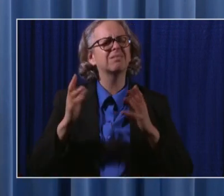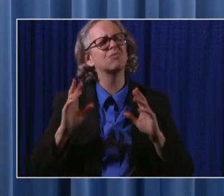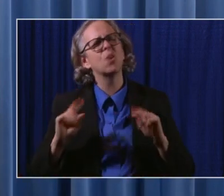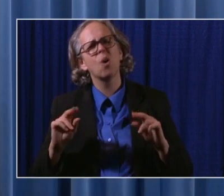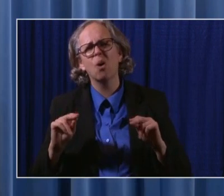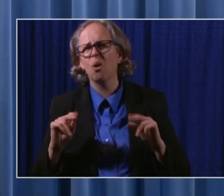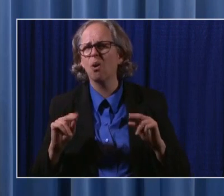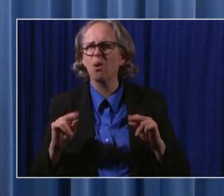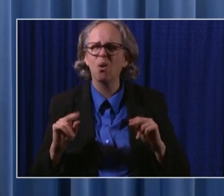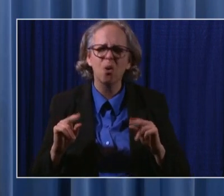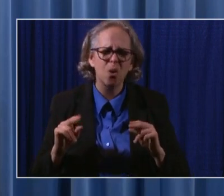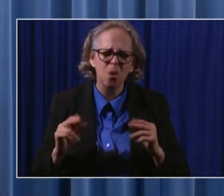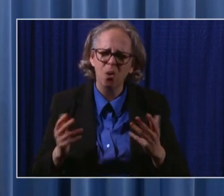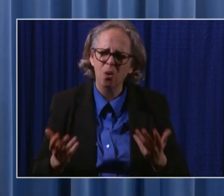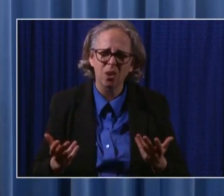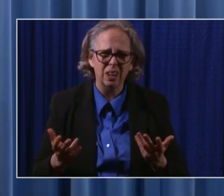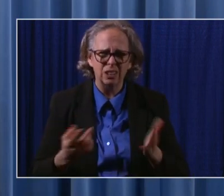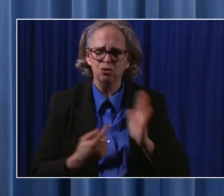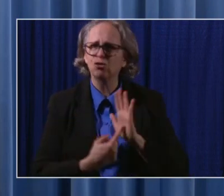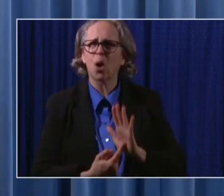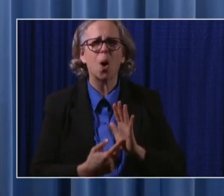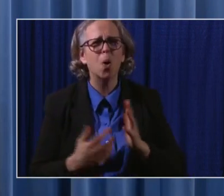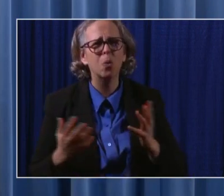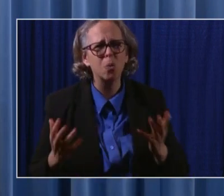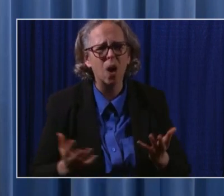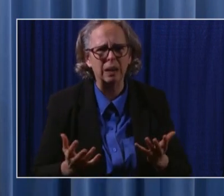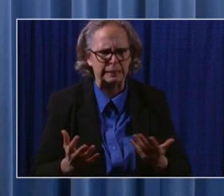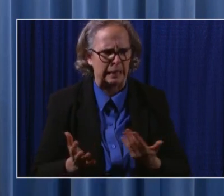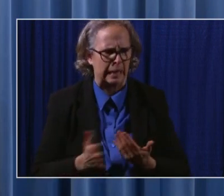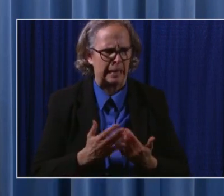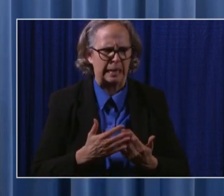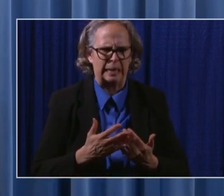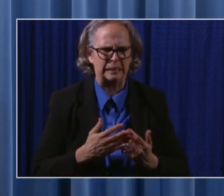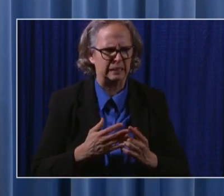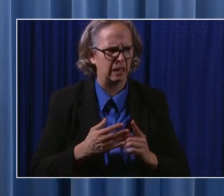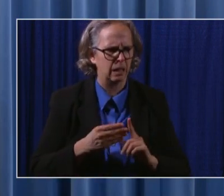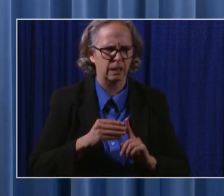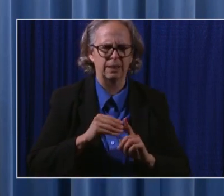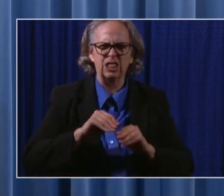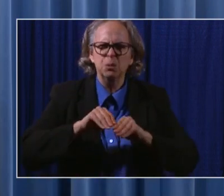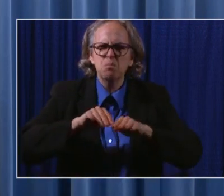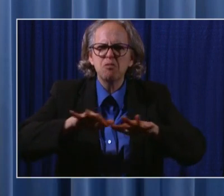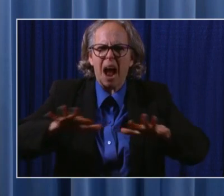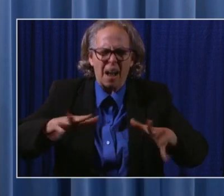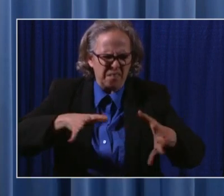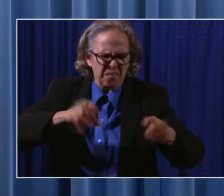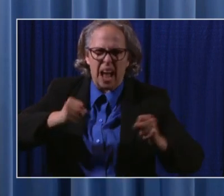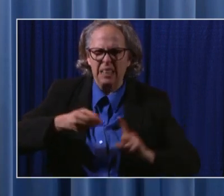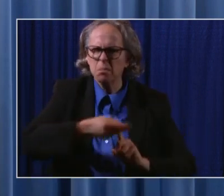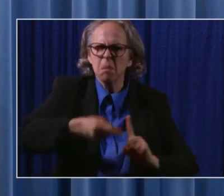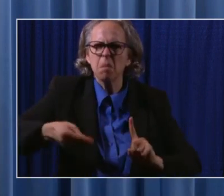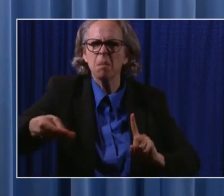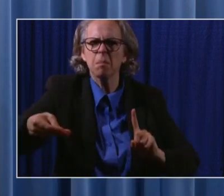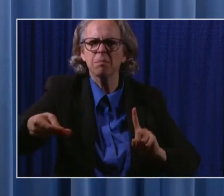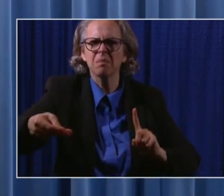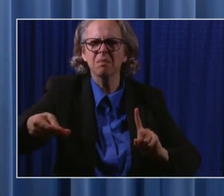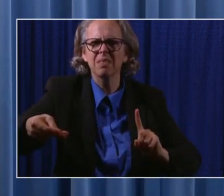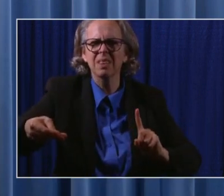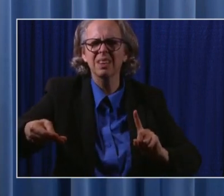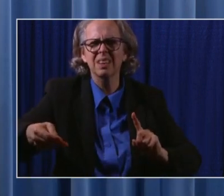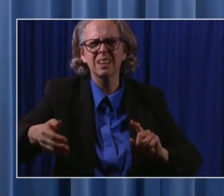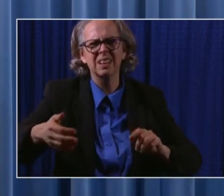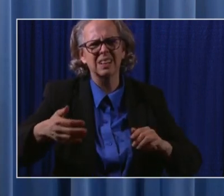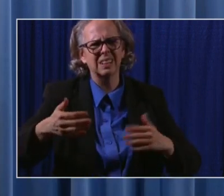to show as what we're seeing, and share with you what we see every day, and that is stories of average